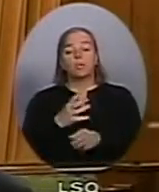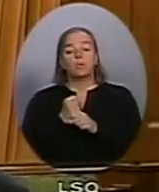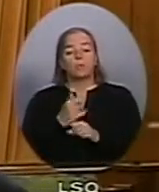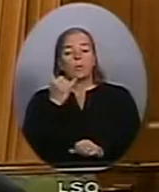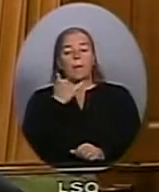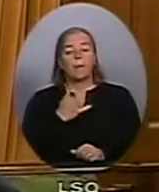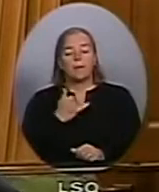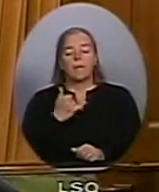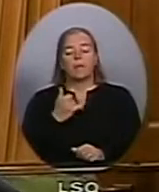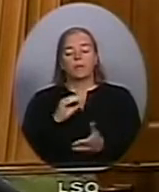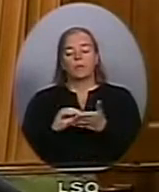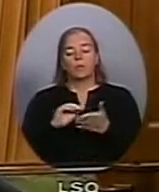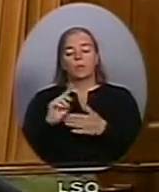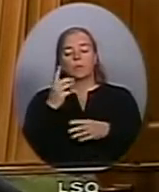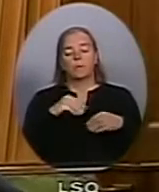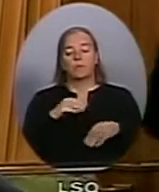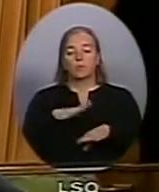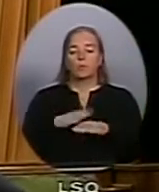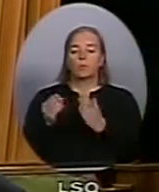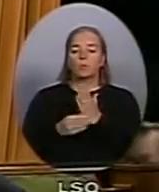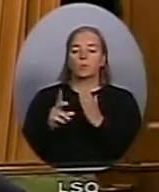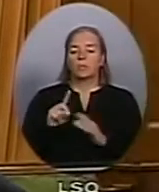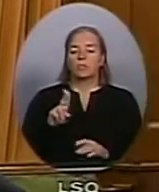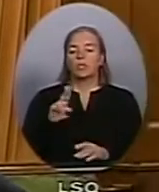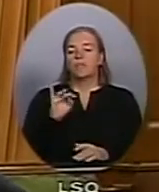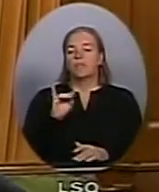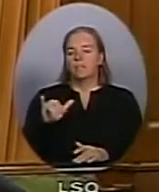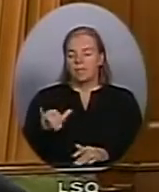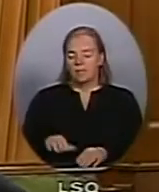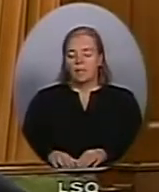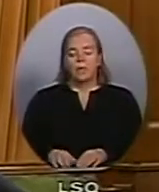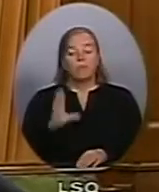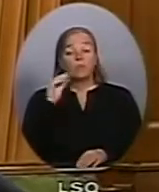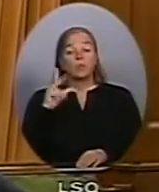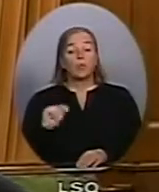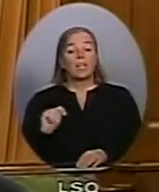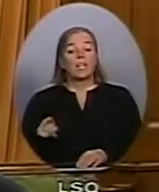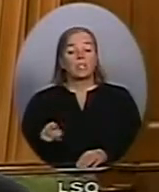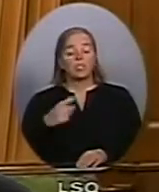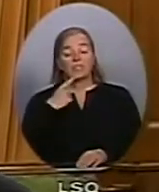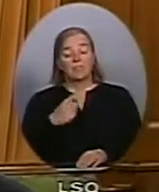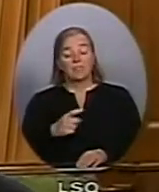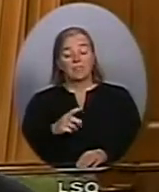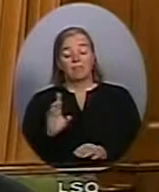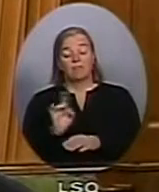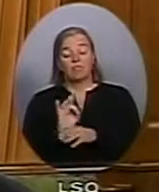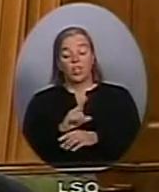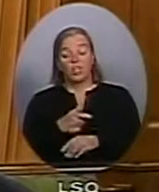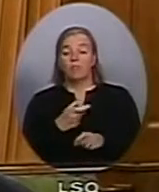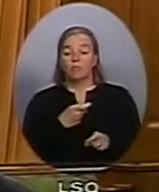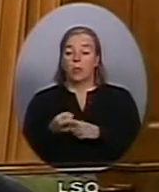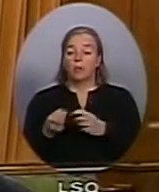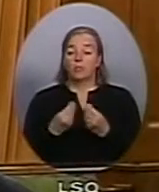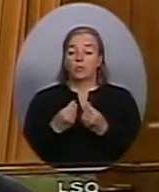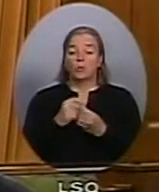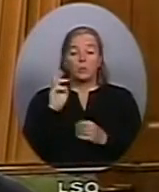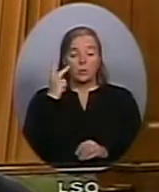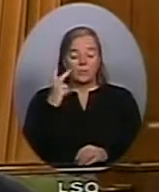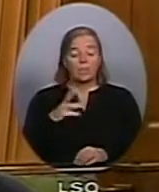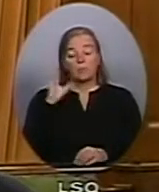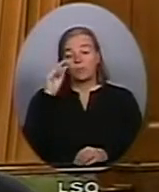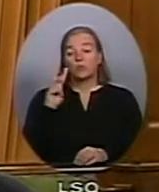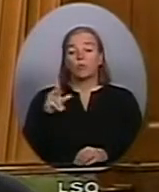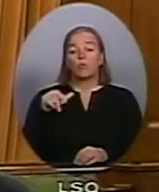about the Duffy affair. Tkachuk said because, quote, the scandal was hurting us politically. Nigel Wright then wrote this $90,000 secret